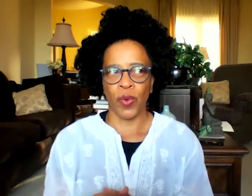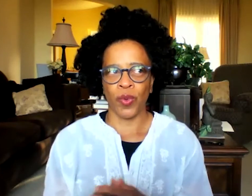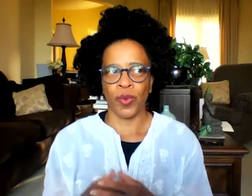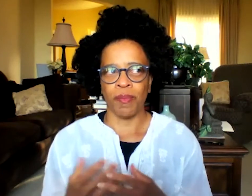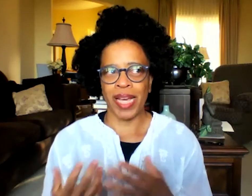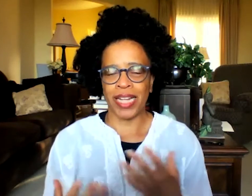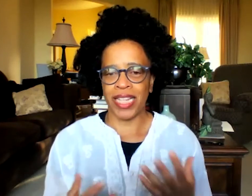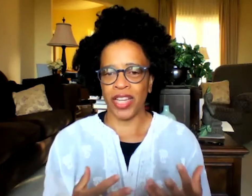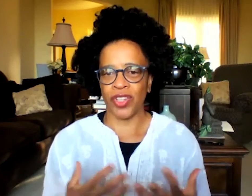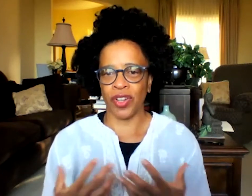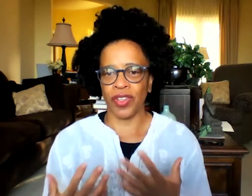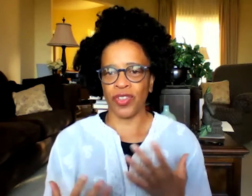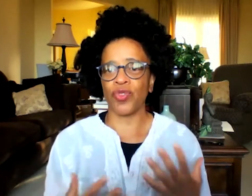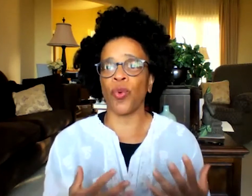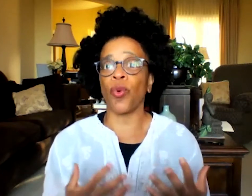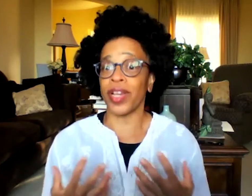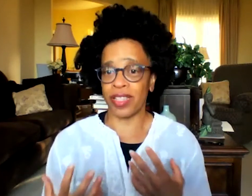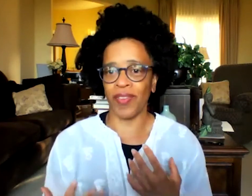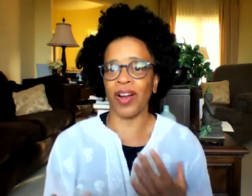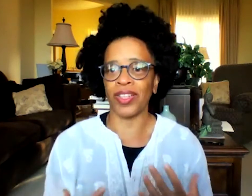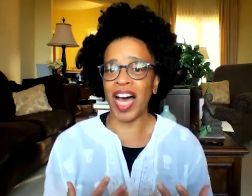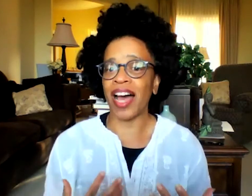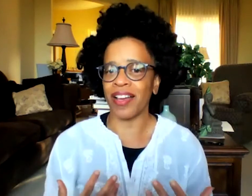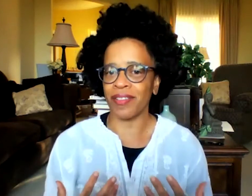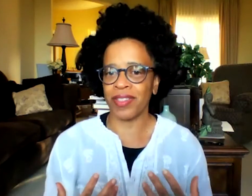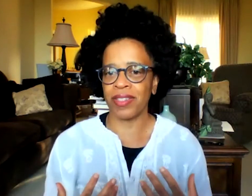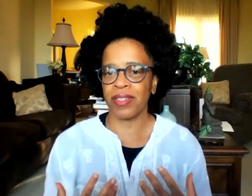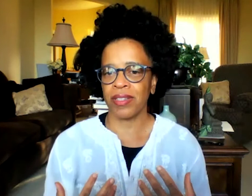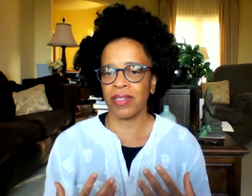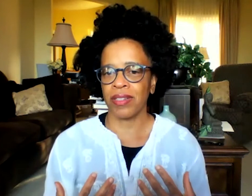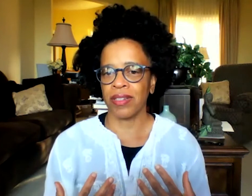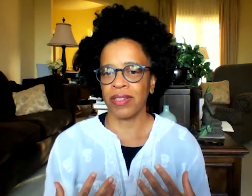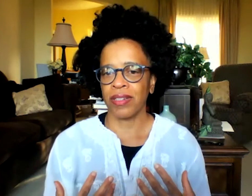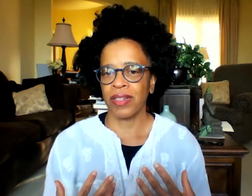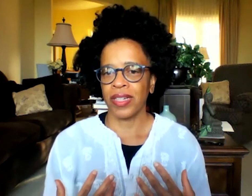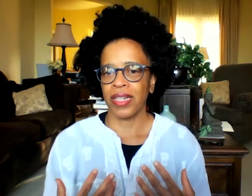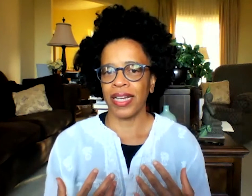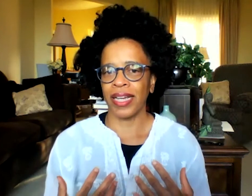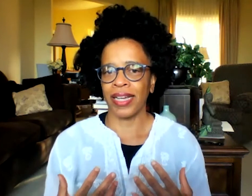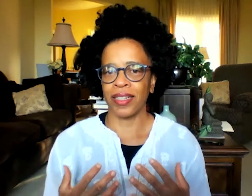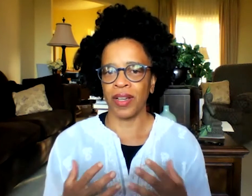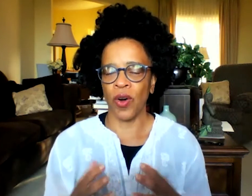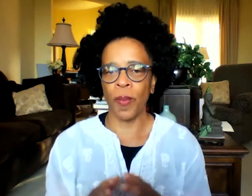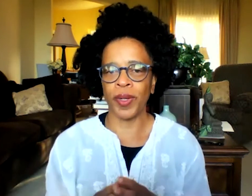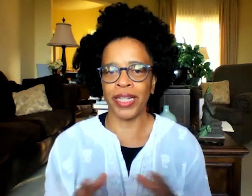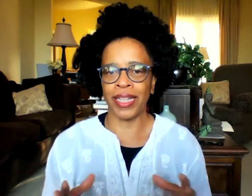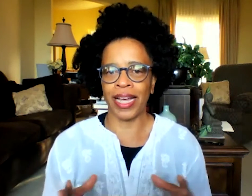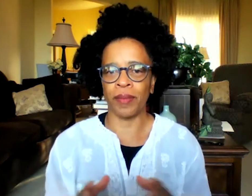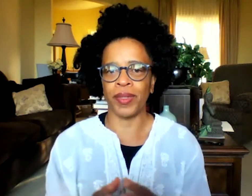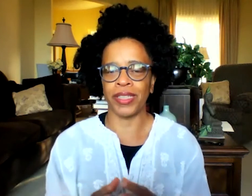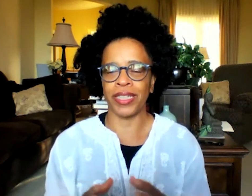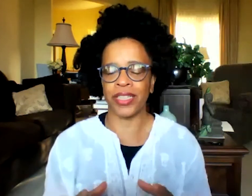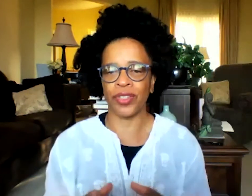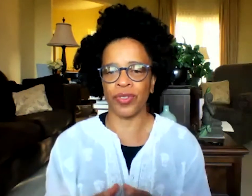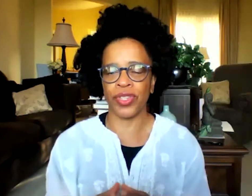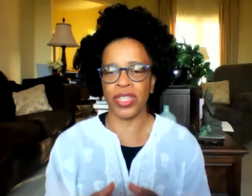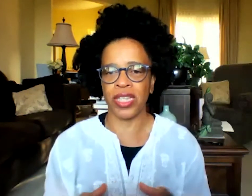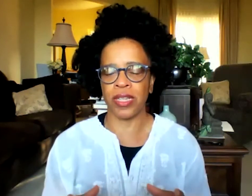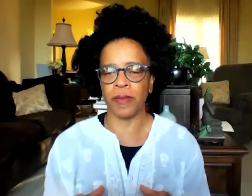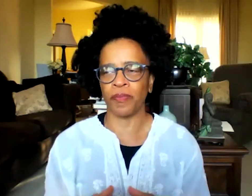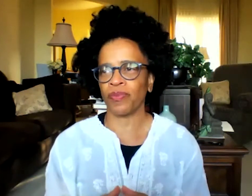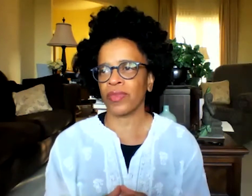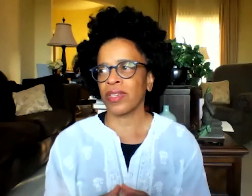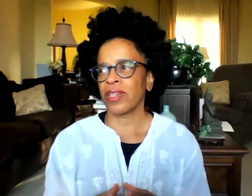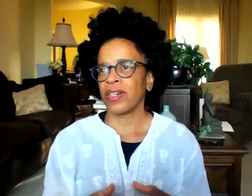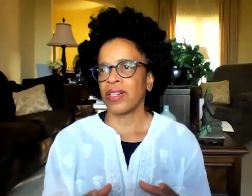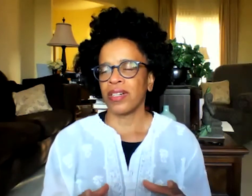So meditation on the stories of our lives and opening that ability to